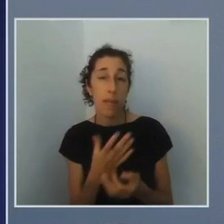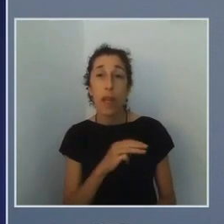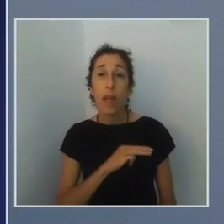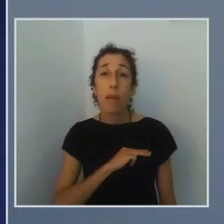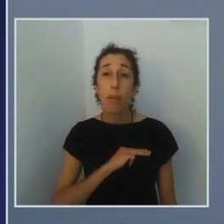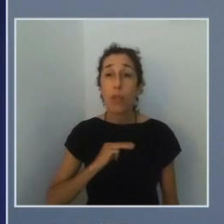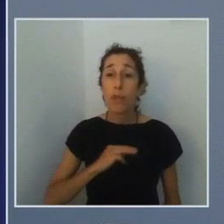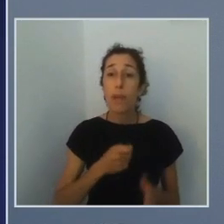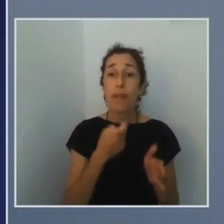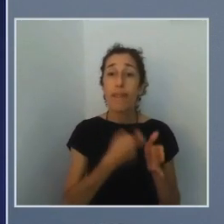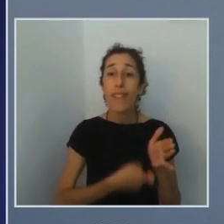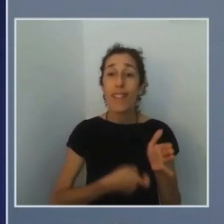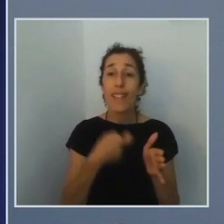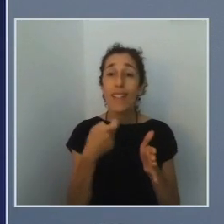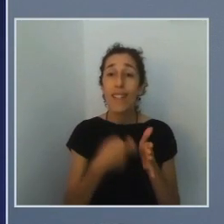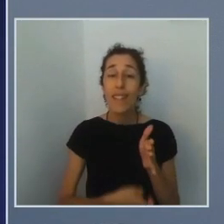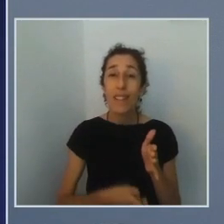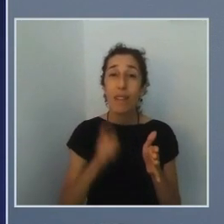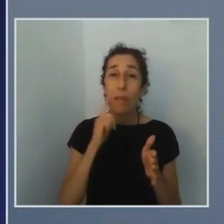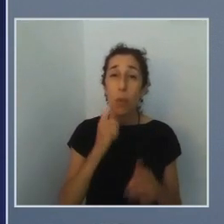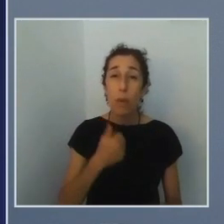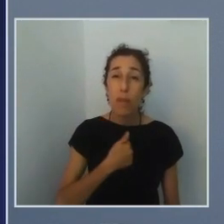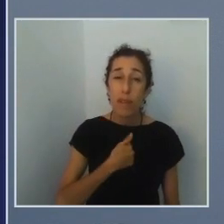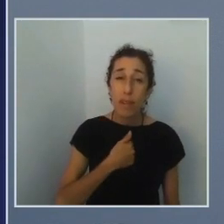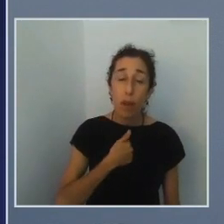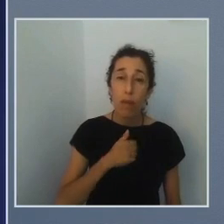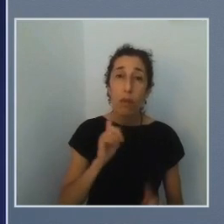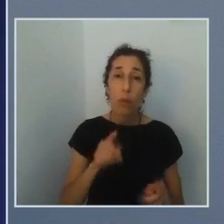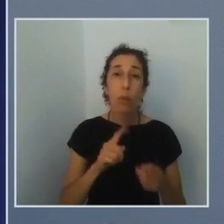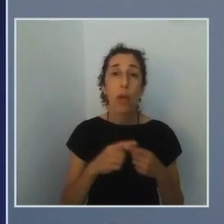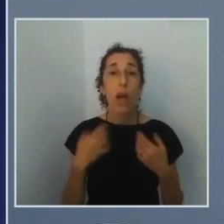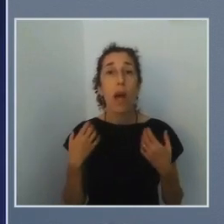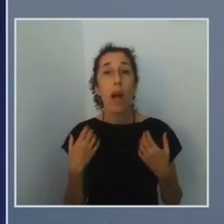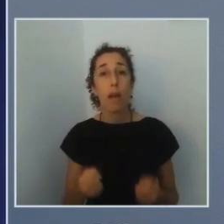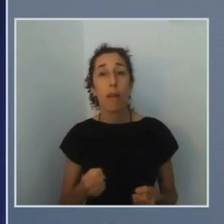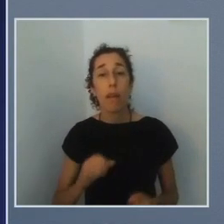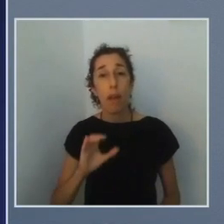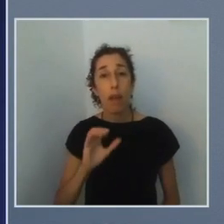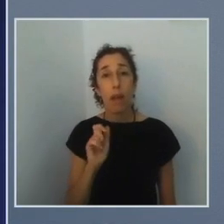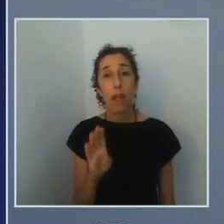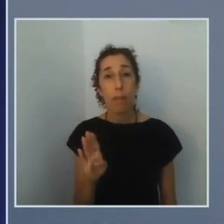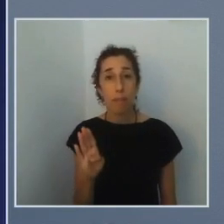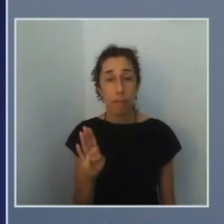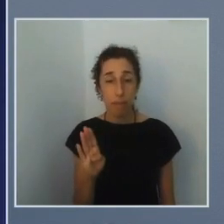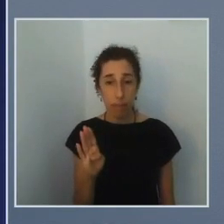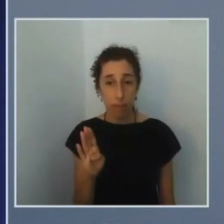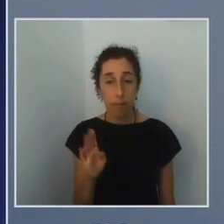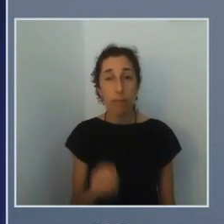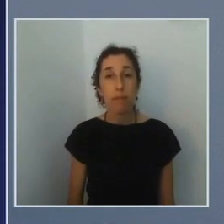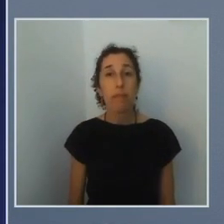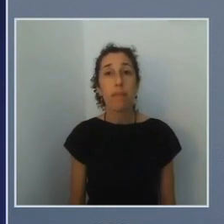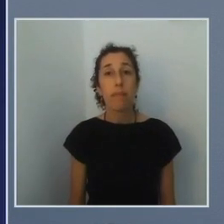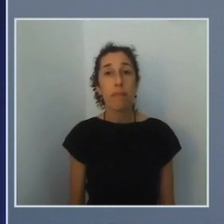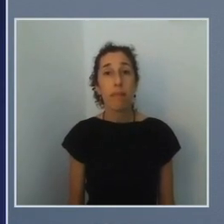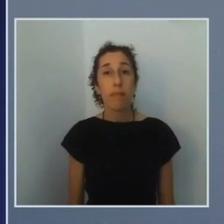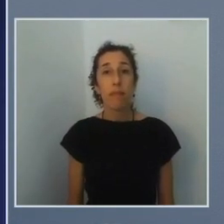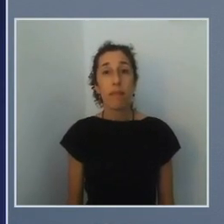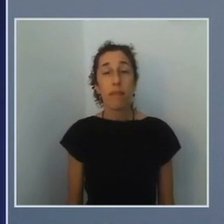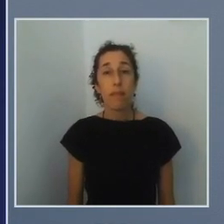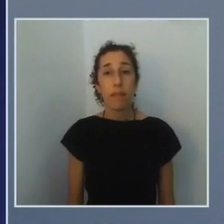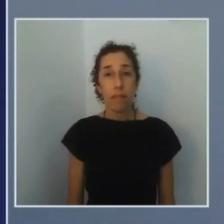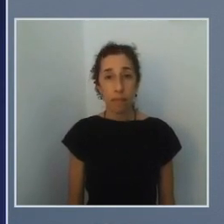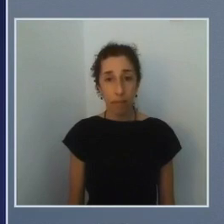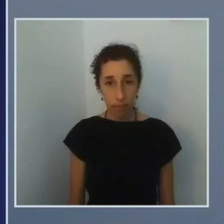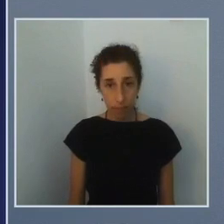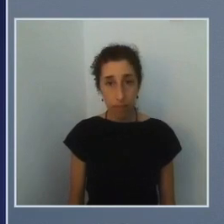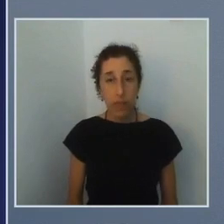member clubs. He even secured lucrative consulting contracts for ex-employees and board members worth millions